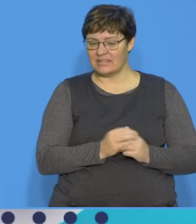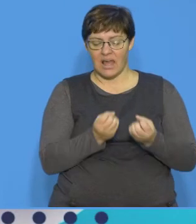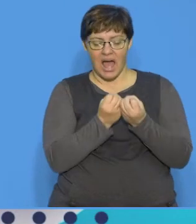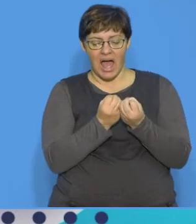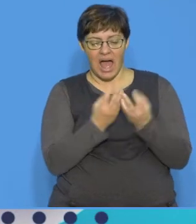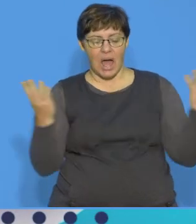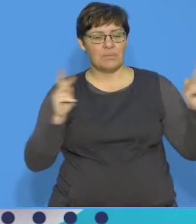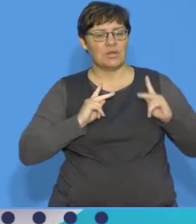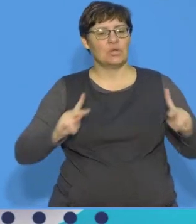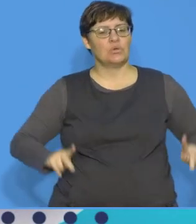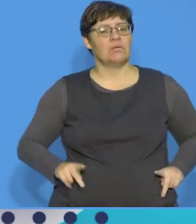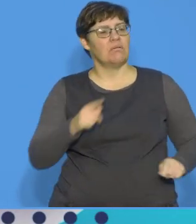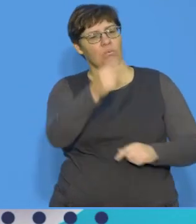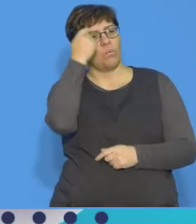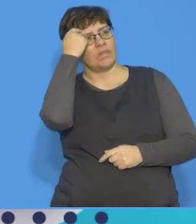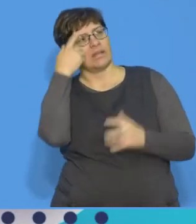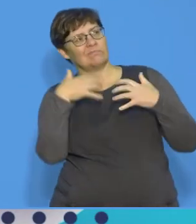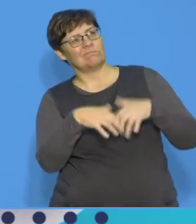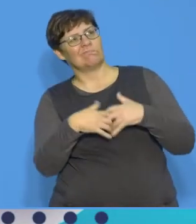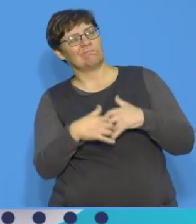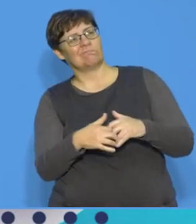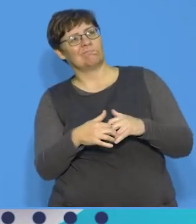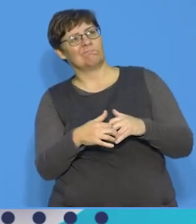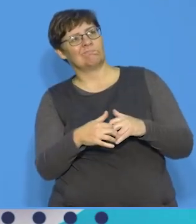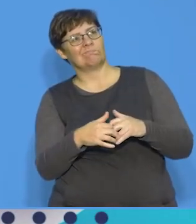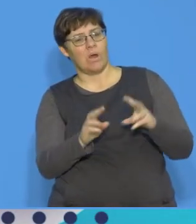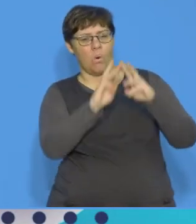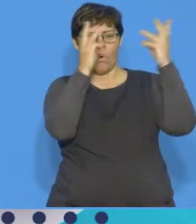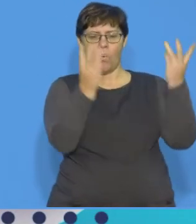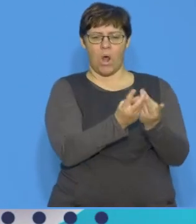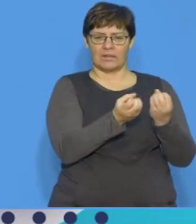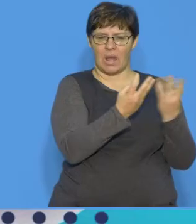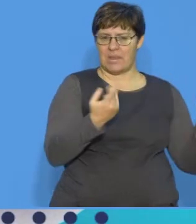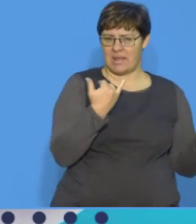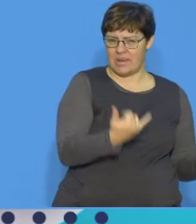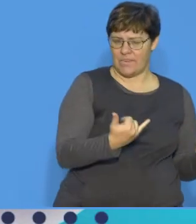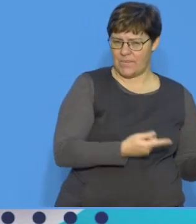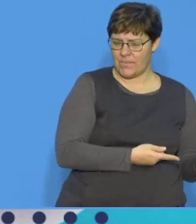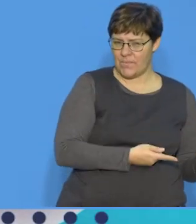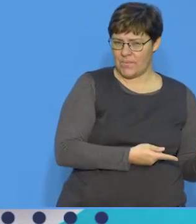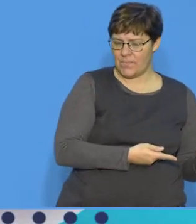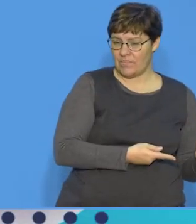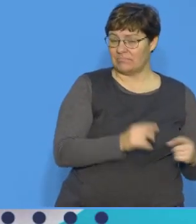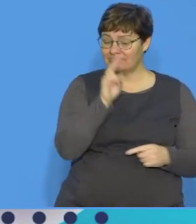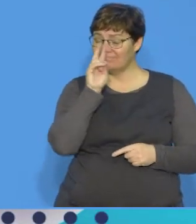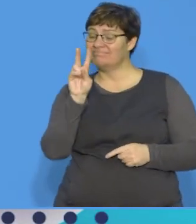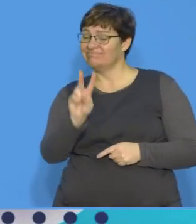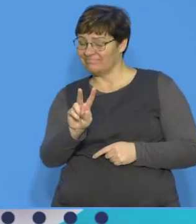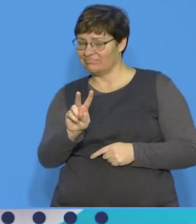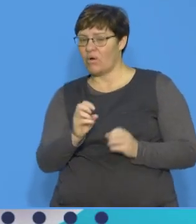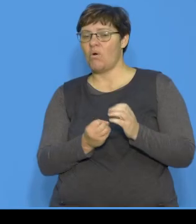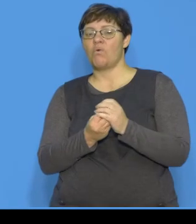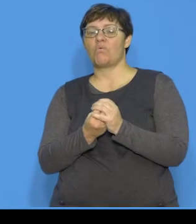many humans do you think there are on Earth currently? Let's look at the